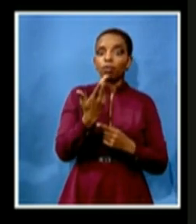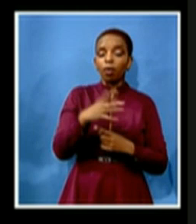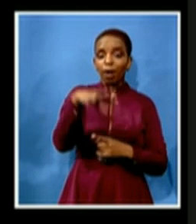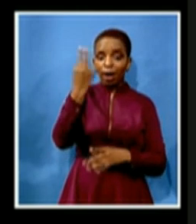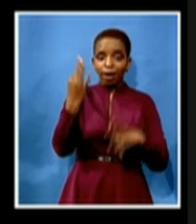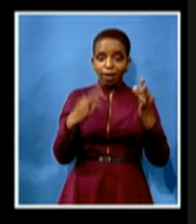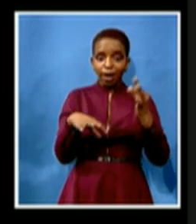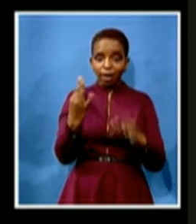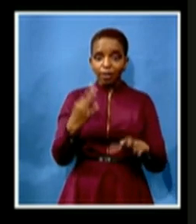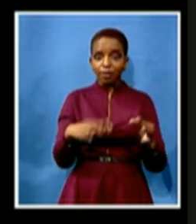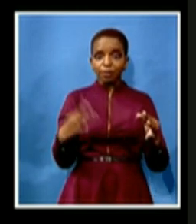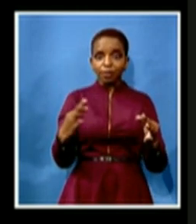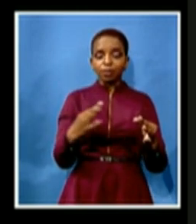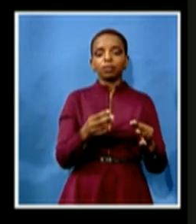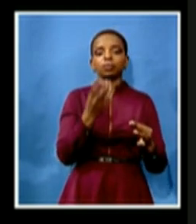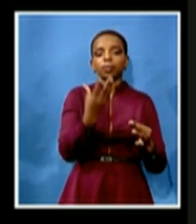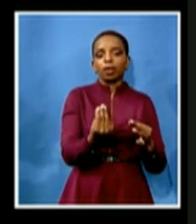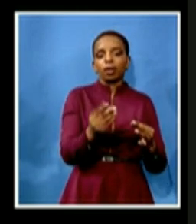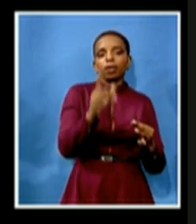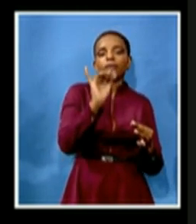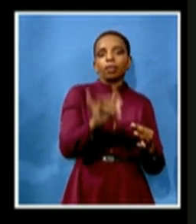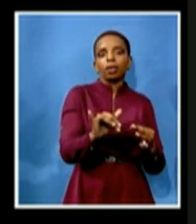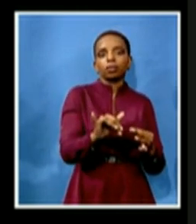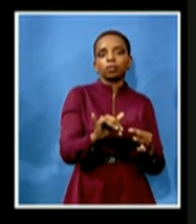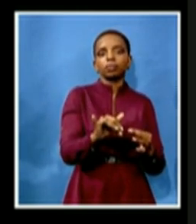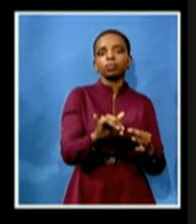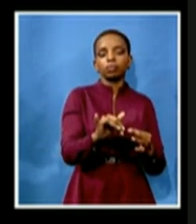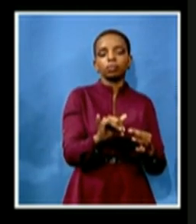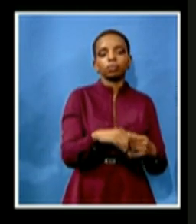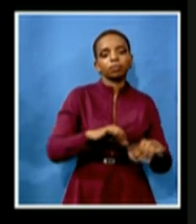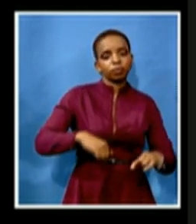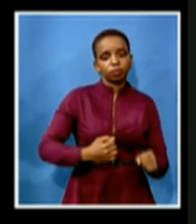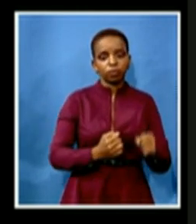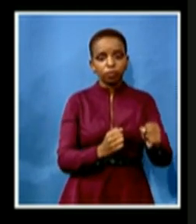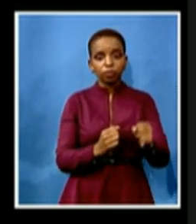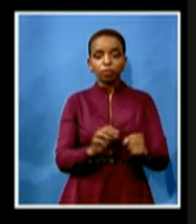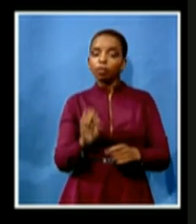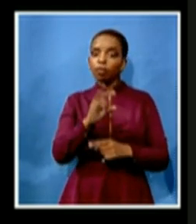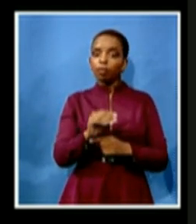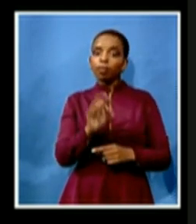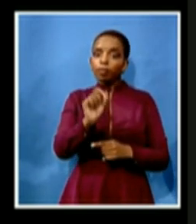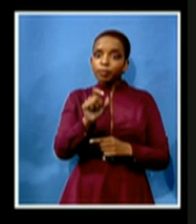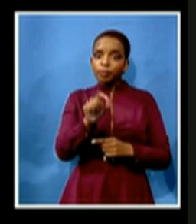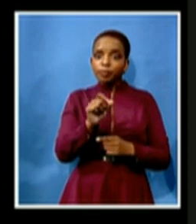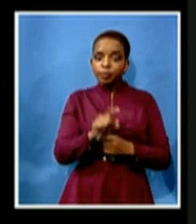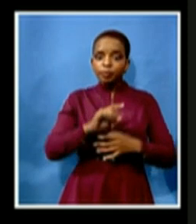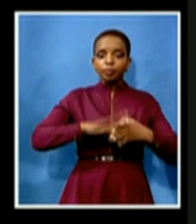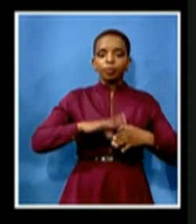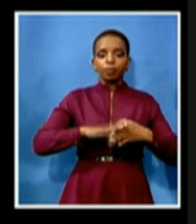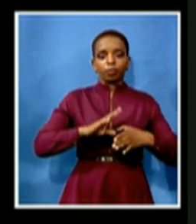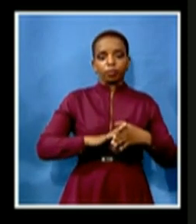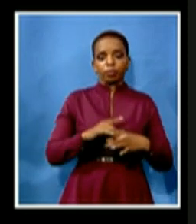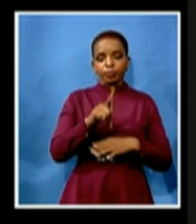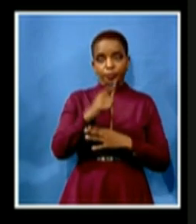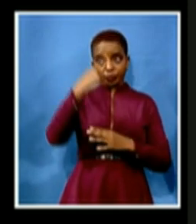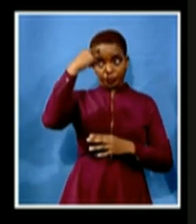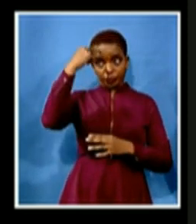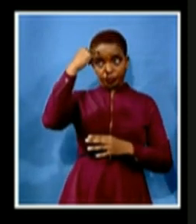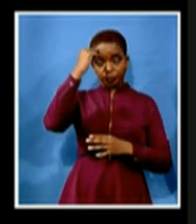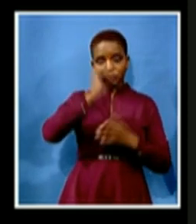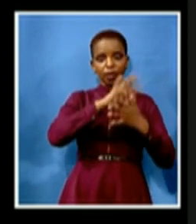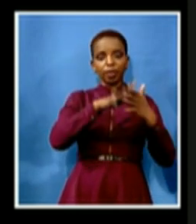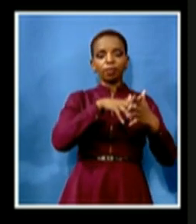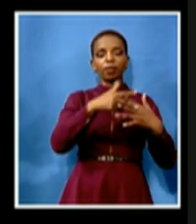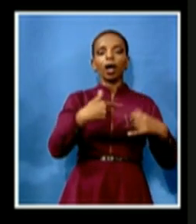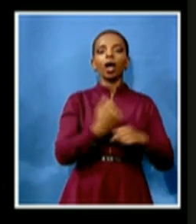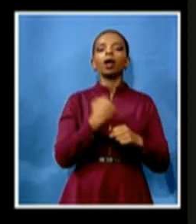strategy. So that's the purpose of this kind of thinking in the modeling framework, is to actually try and identify what's the most appropriate